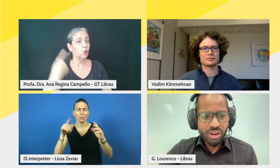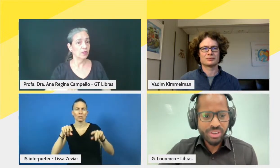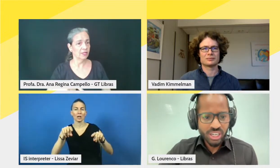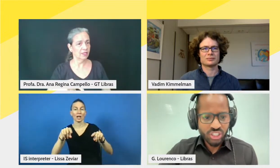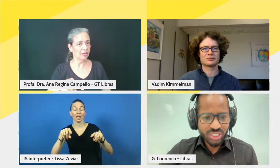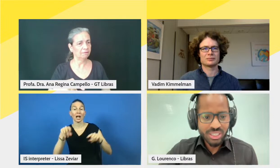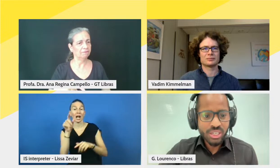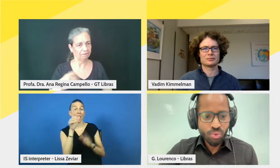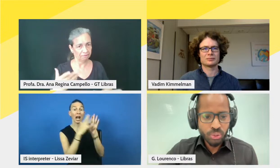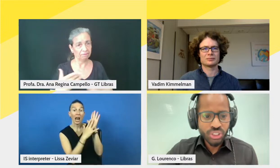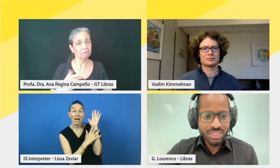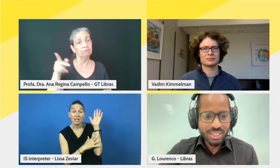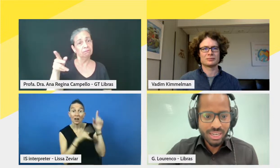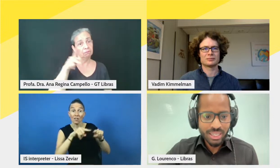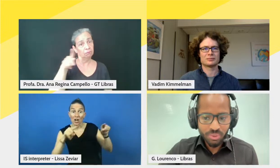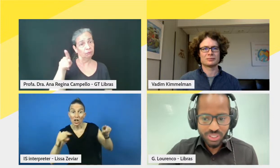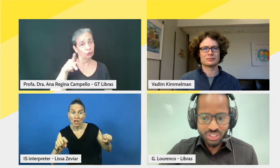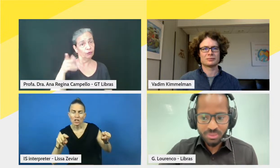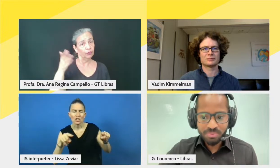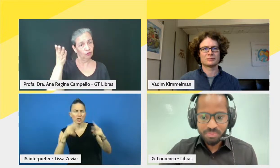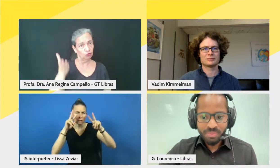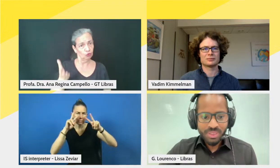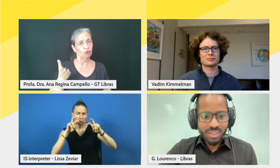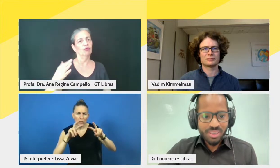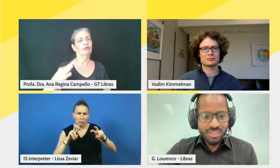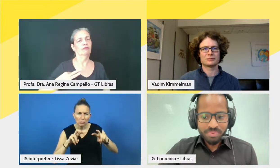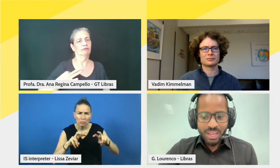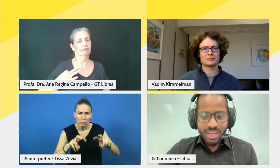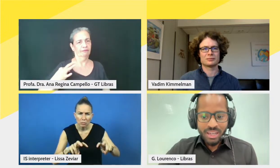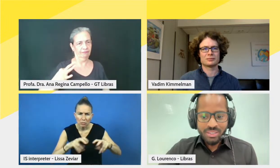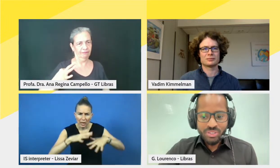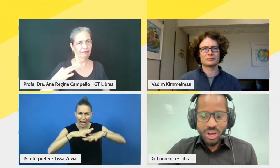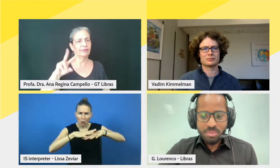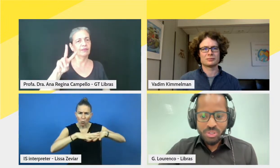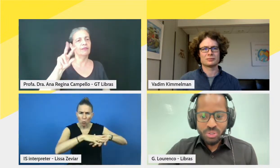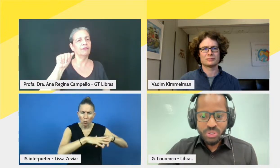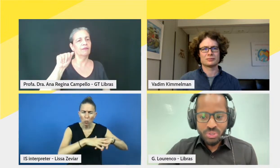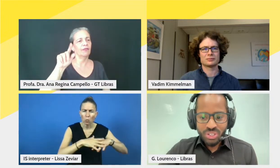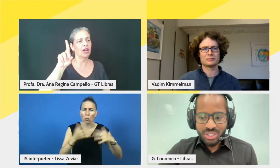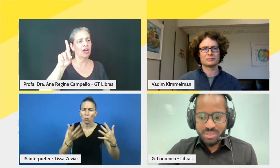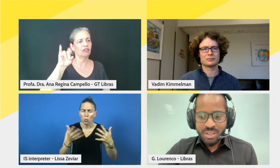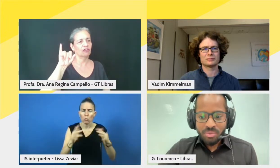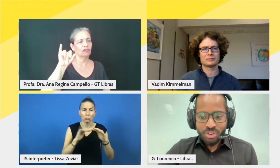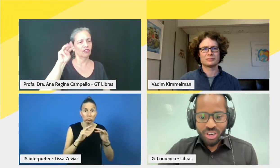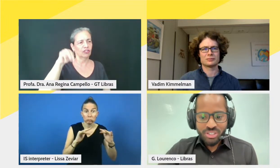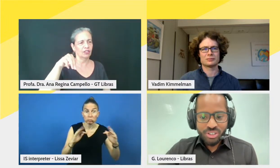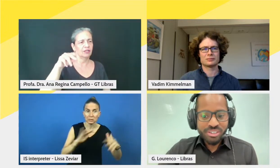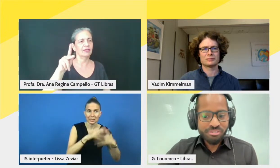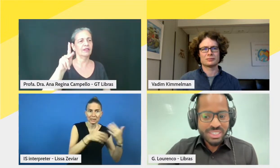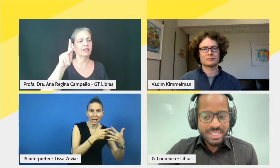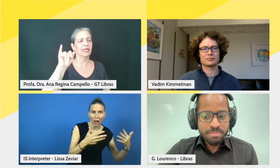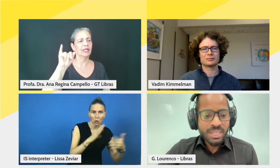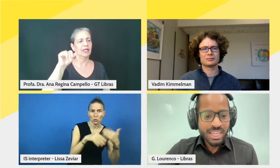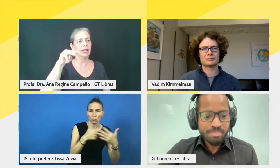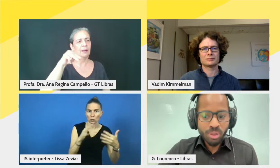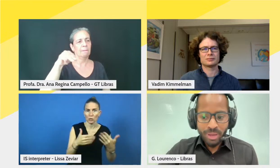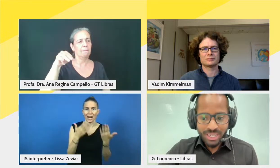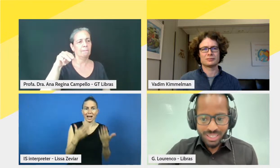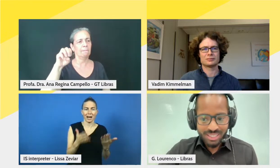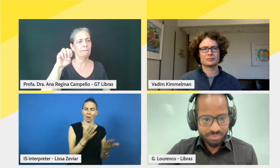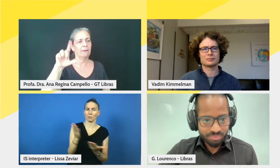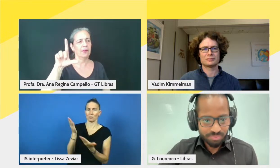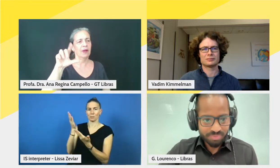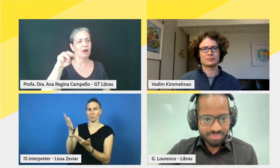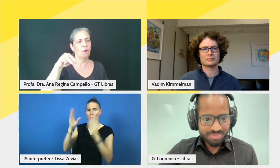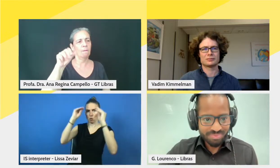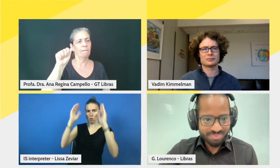Lexical Variation in Russian Sign Language. And I'm introducing Professor Vadim